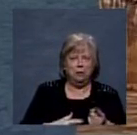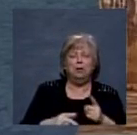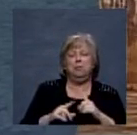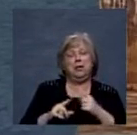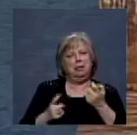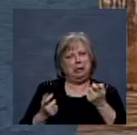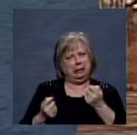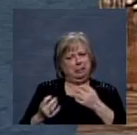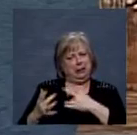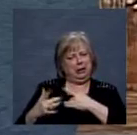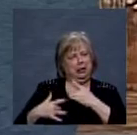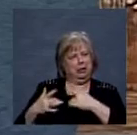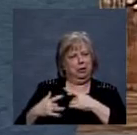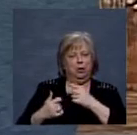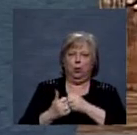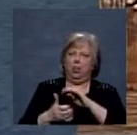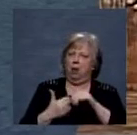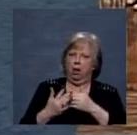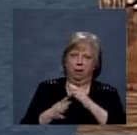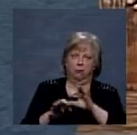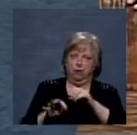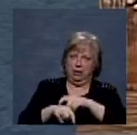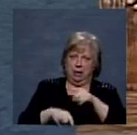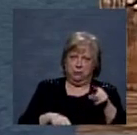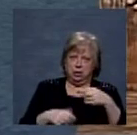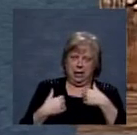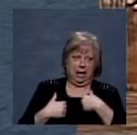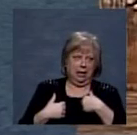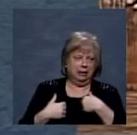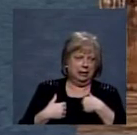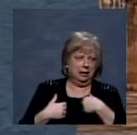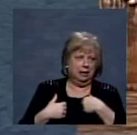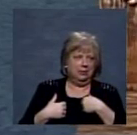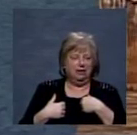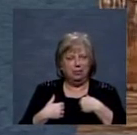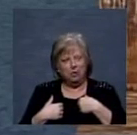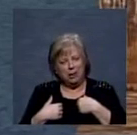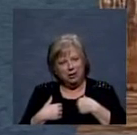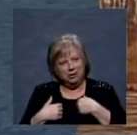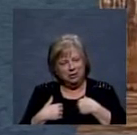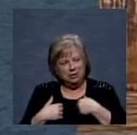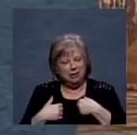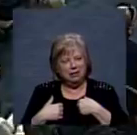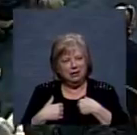concerned with all of this free time that she's going to have that we're going to see some more grievances or something. Okay.